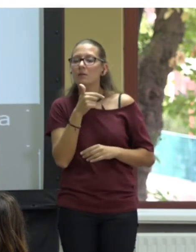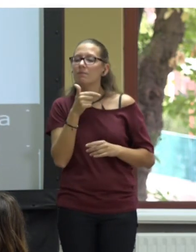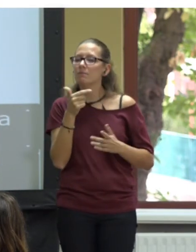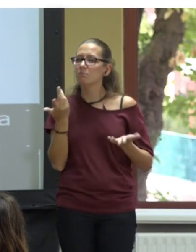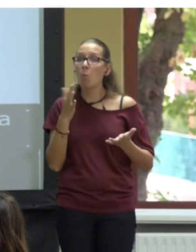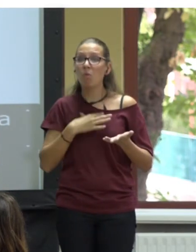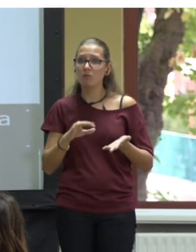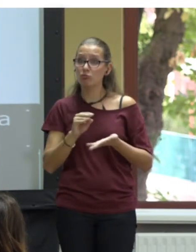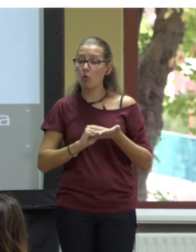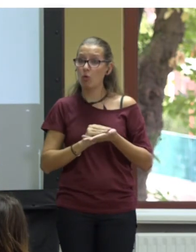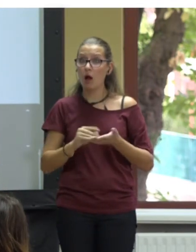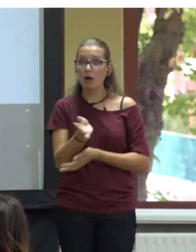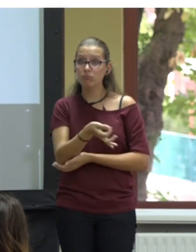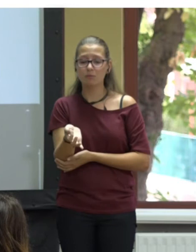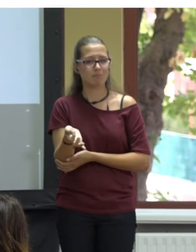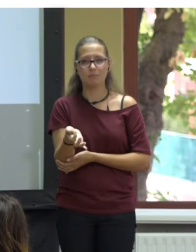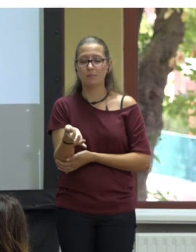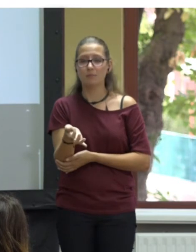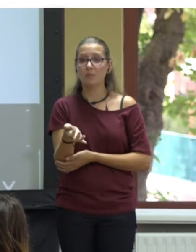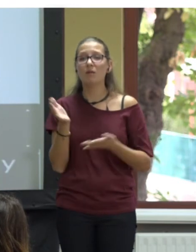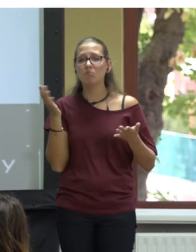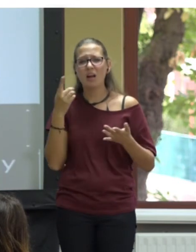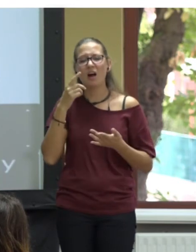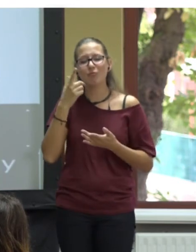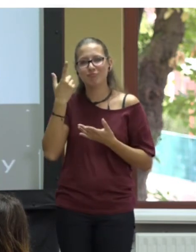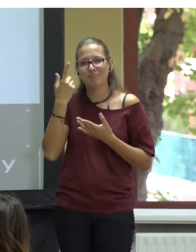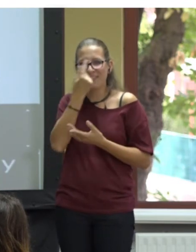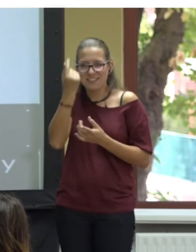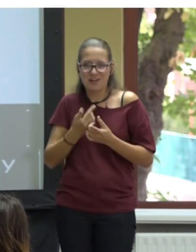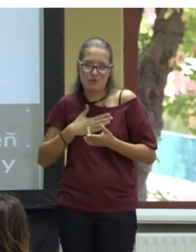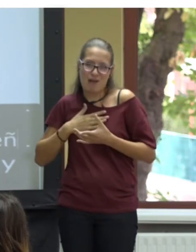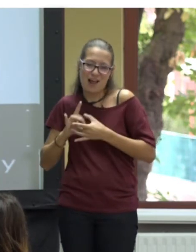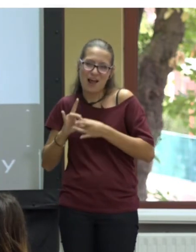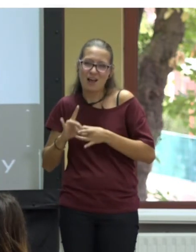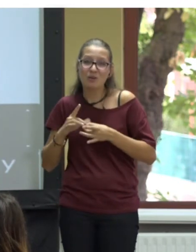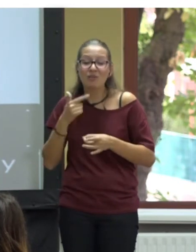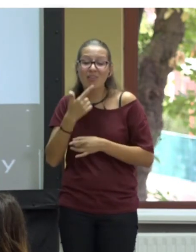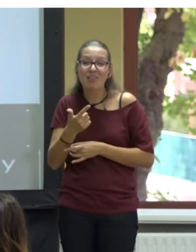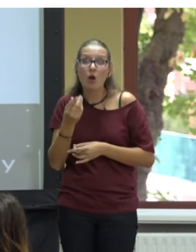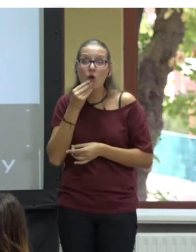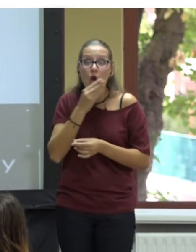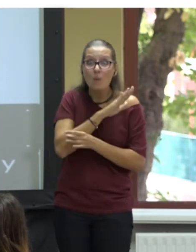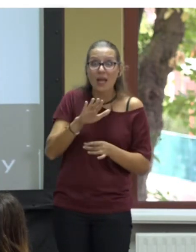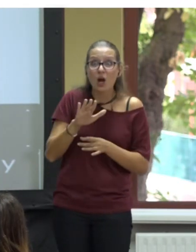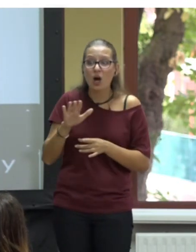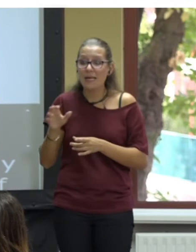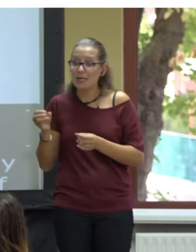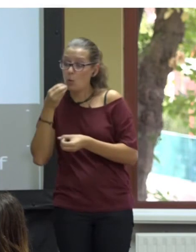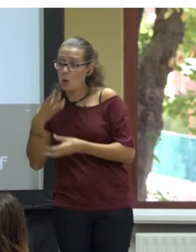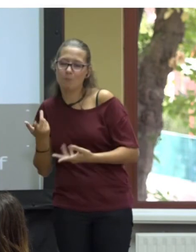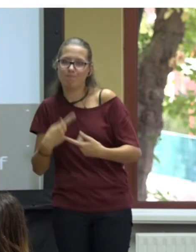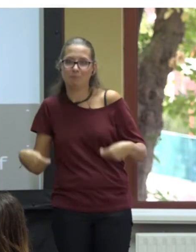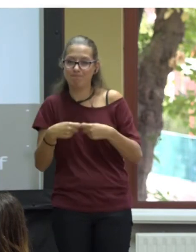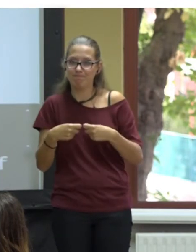not be the perfect one, but as a friend of mine, a designer, said, the good is the enemy